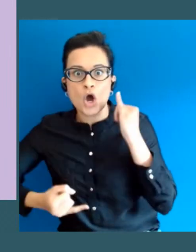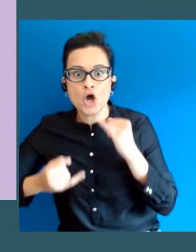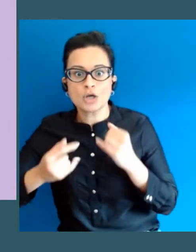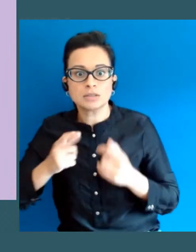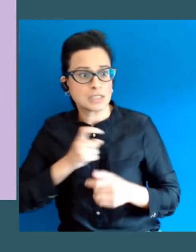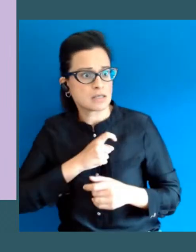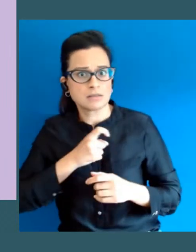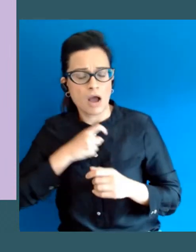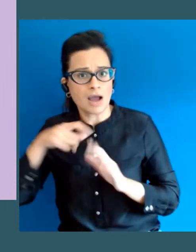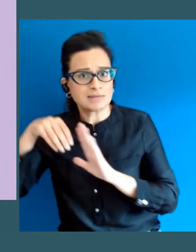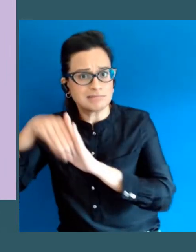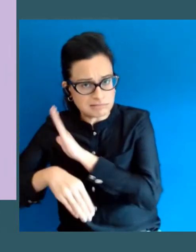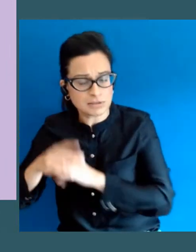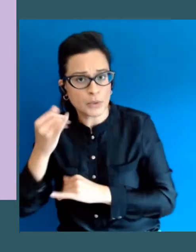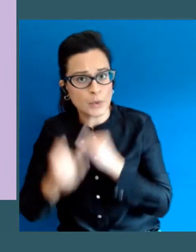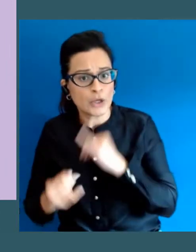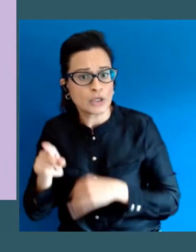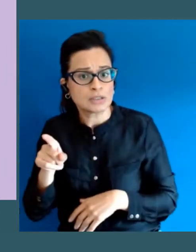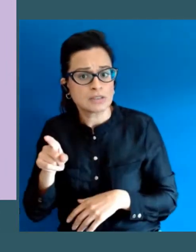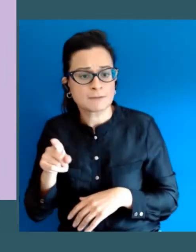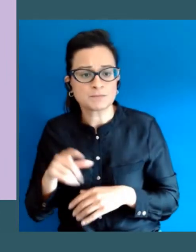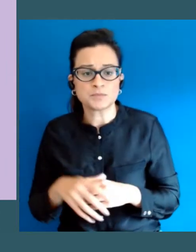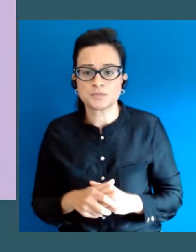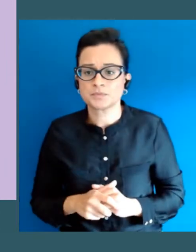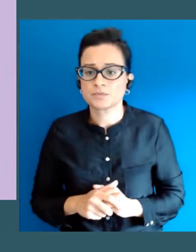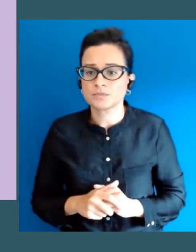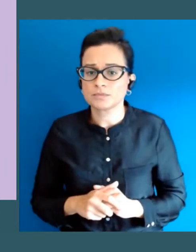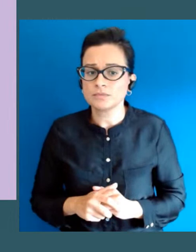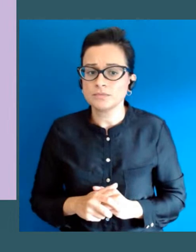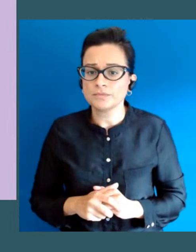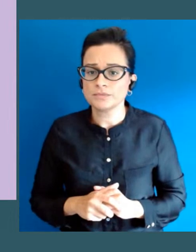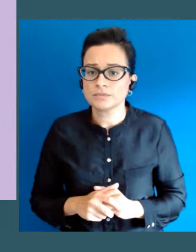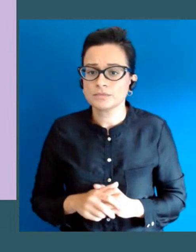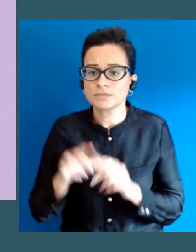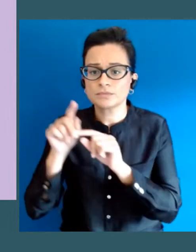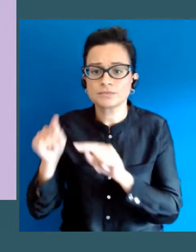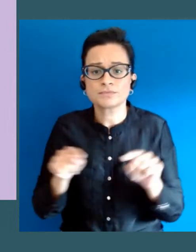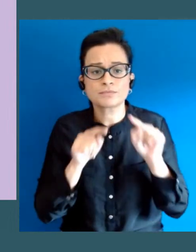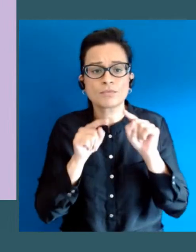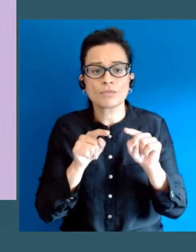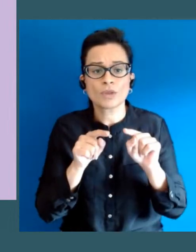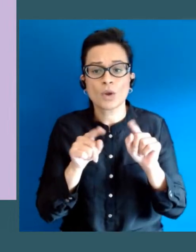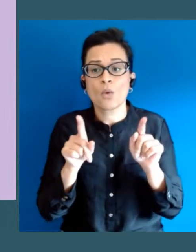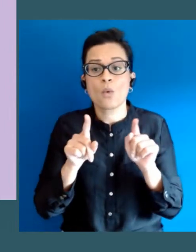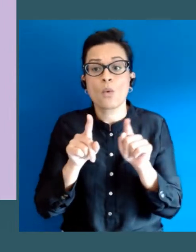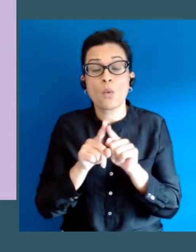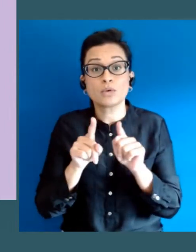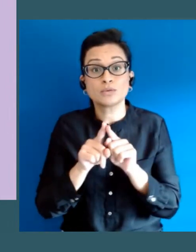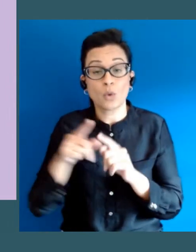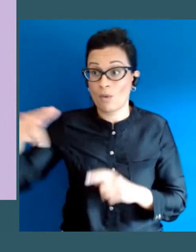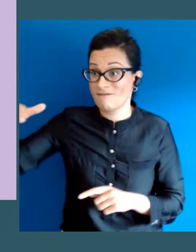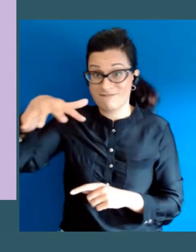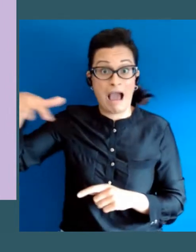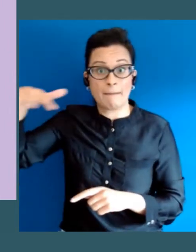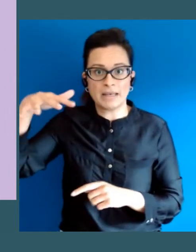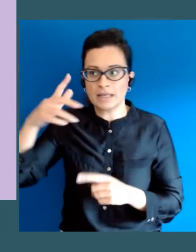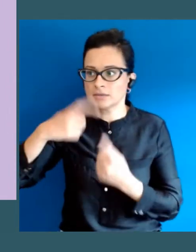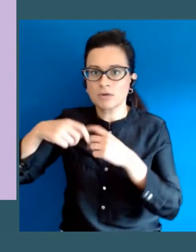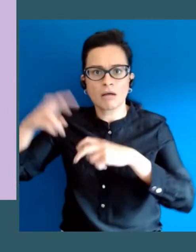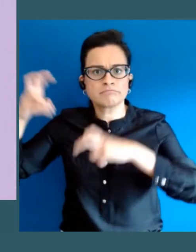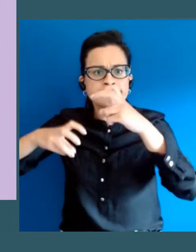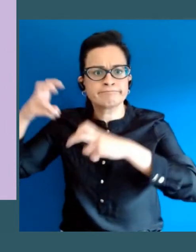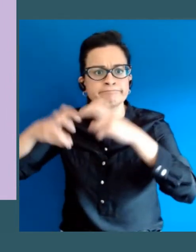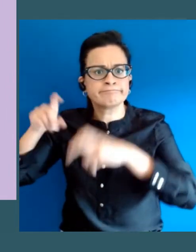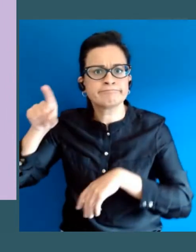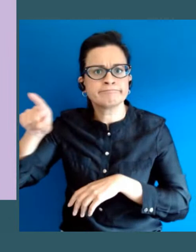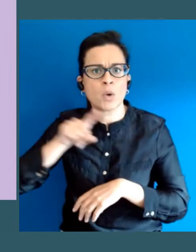itself. I think the other thing to say is it can cause arguments between families where people think one